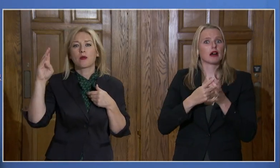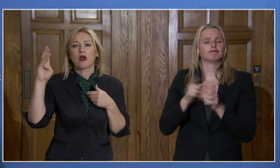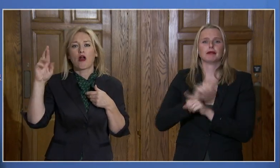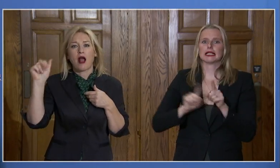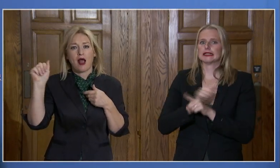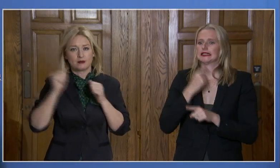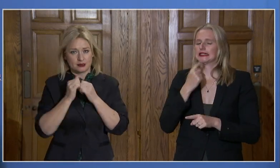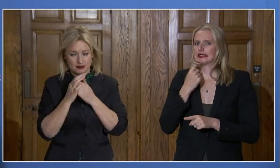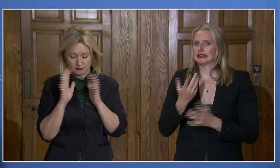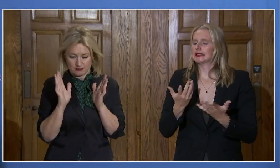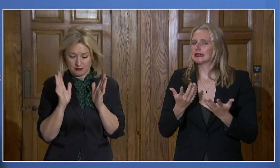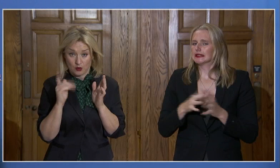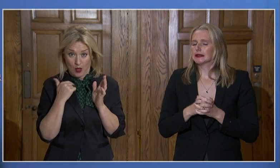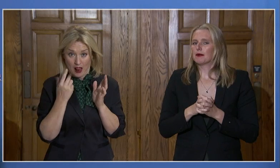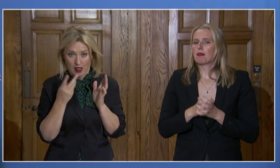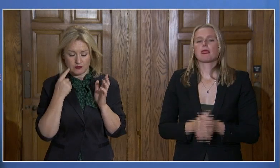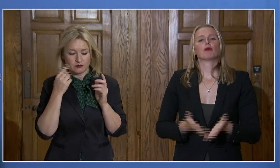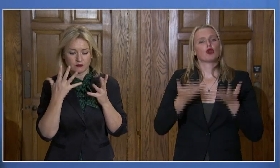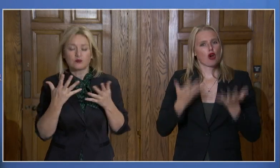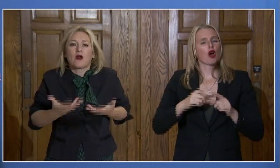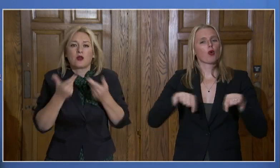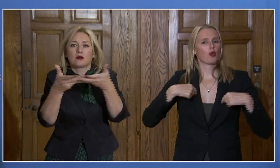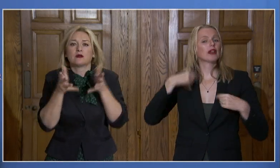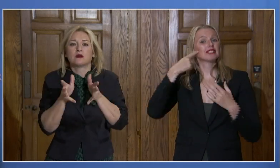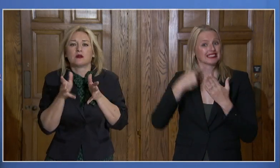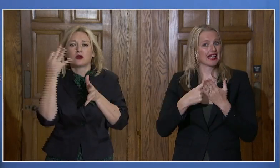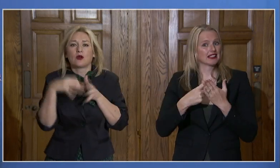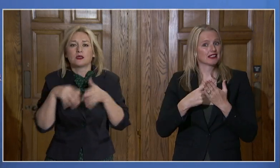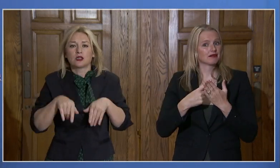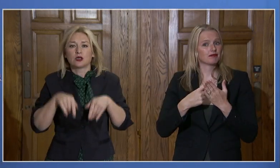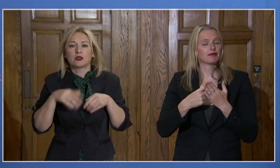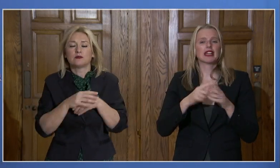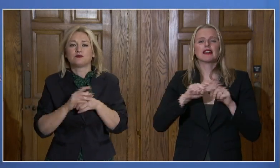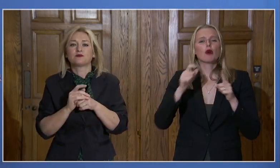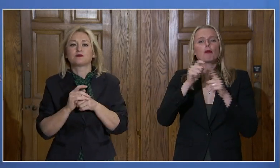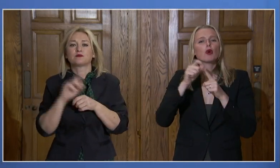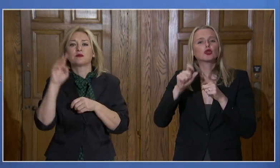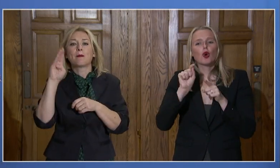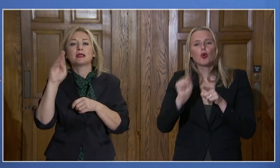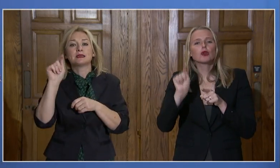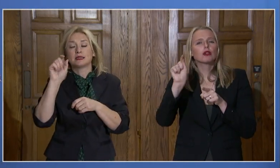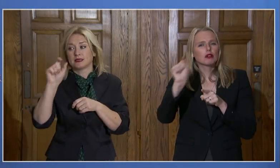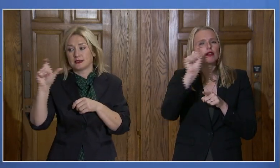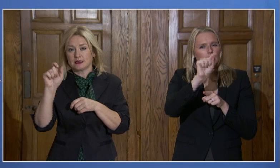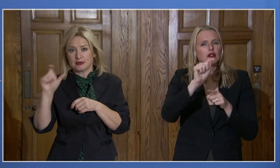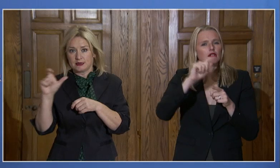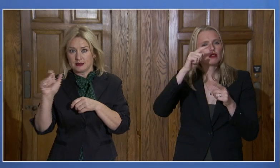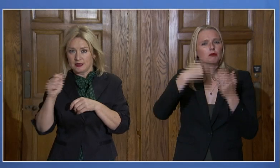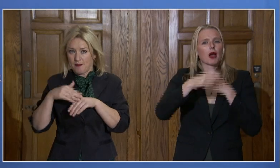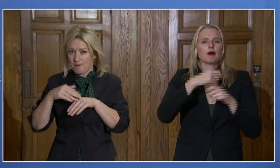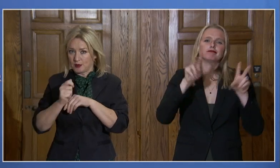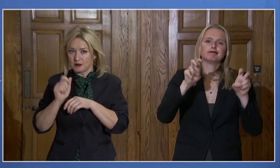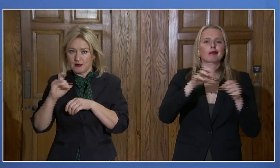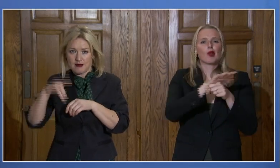the executive has determined that the restrictions that have applied to postcodes within the highest rates of coronavirus, mainly